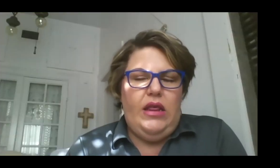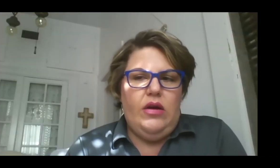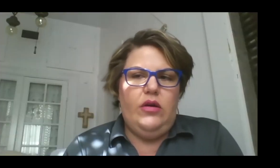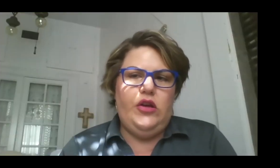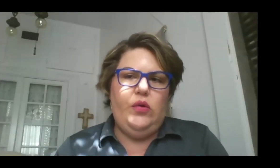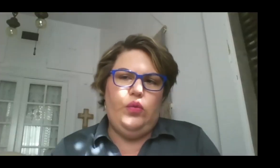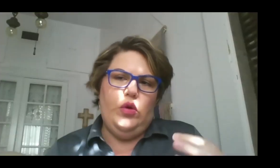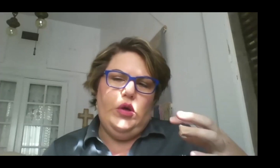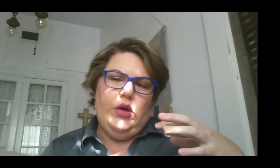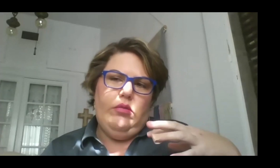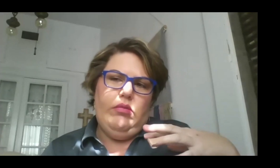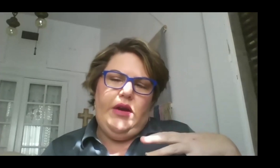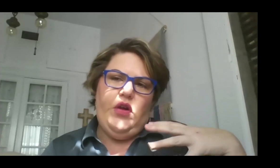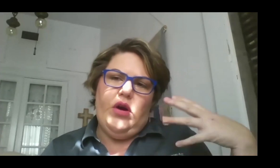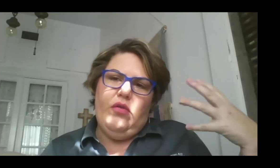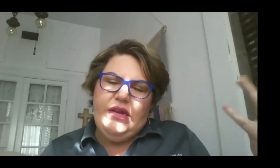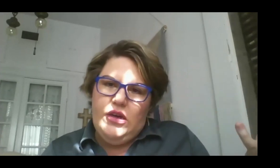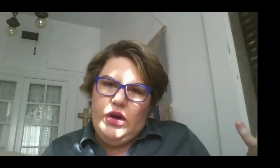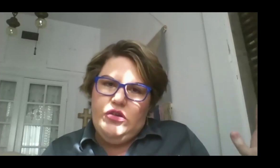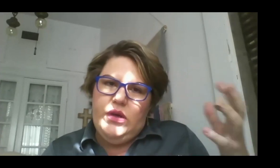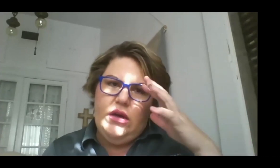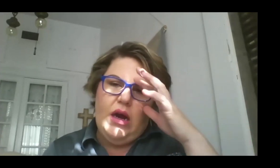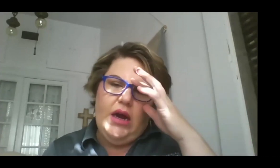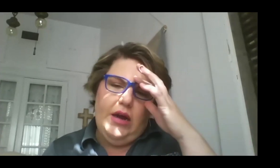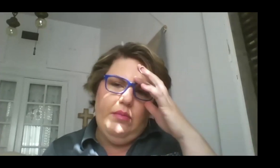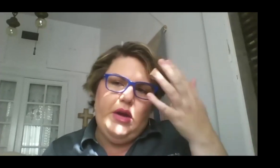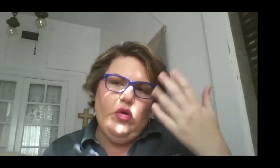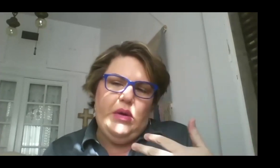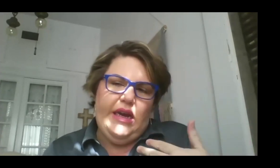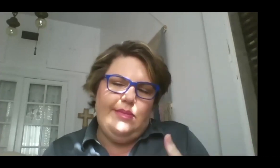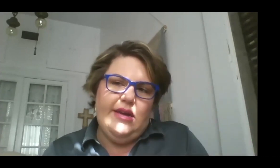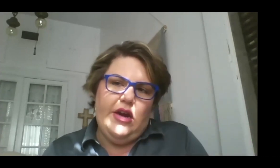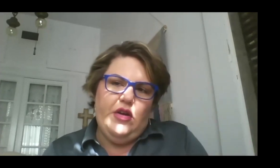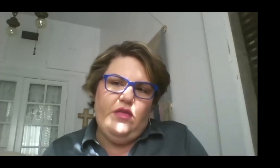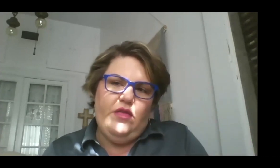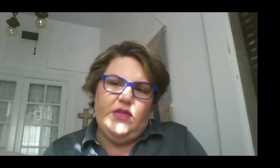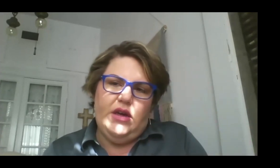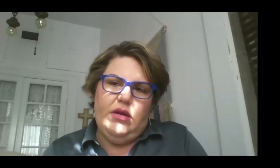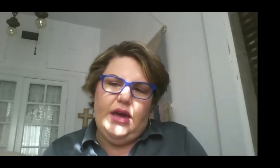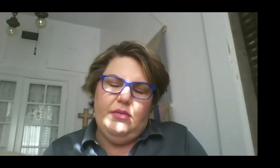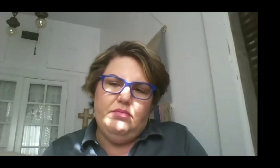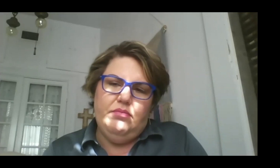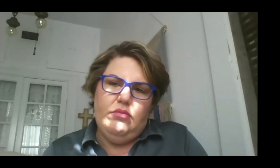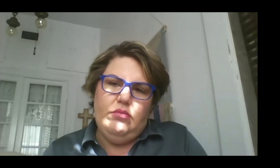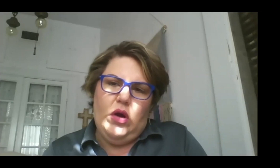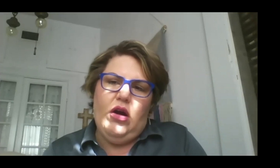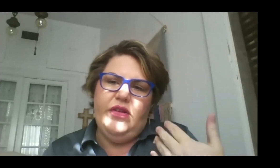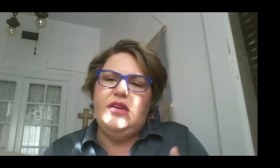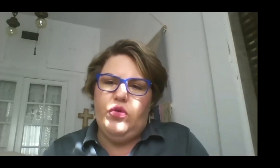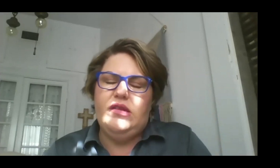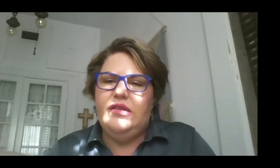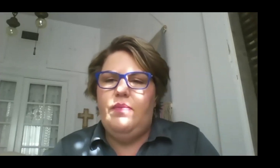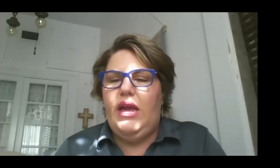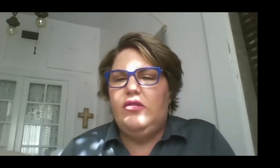again, either if you were a recent graduate, but normally it's because on your FAFSA, our office